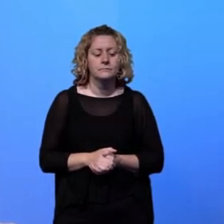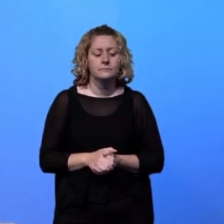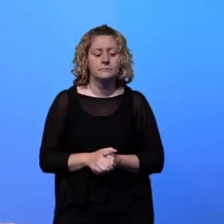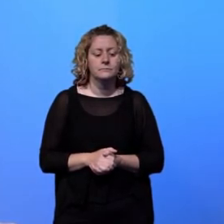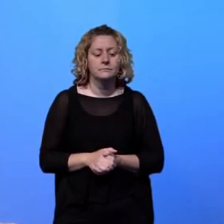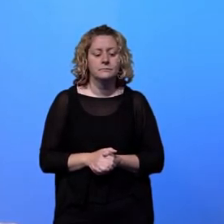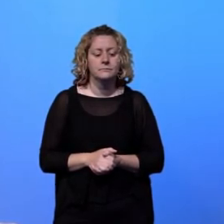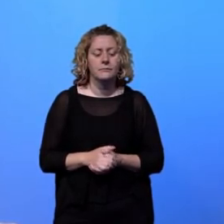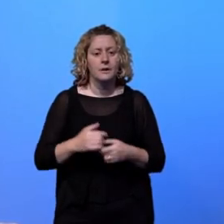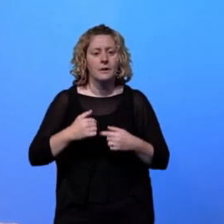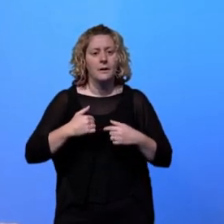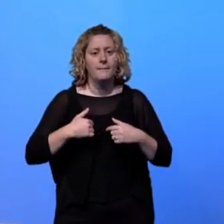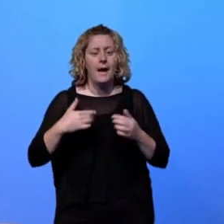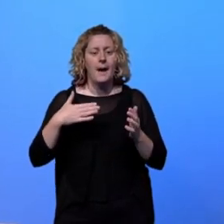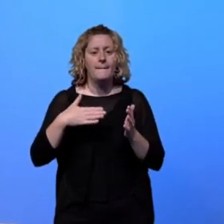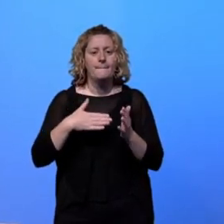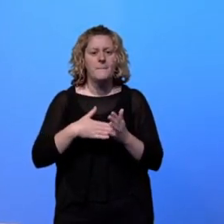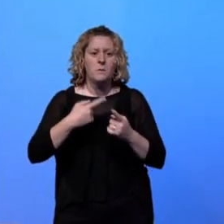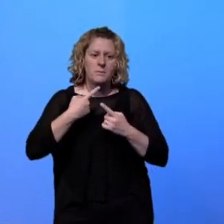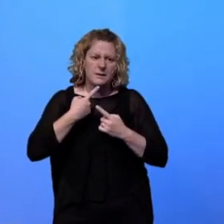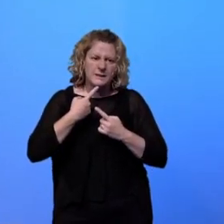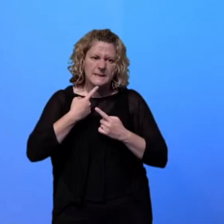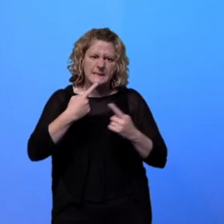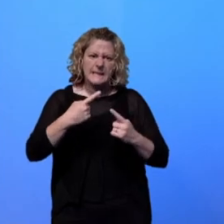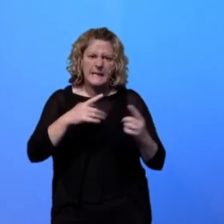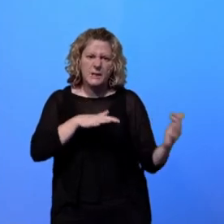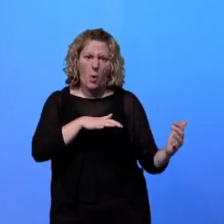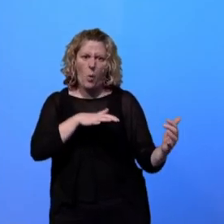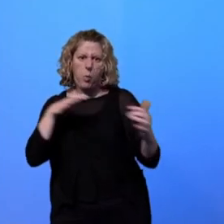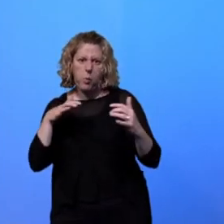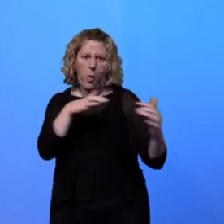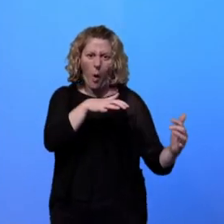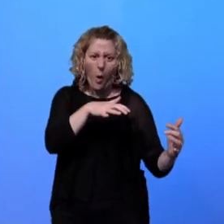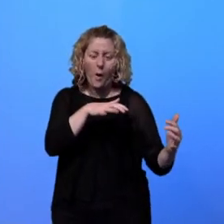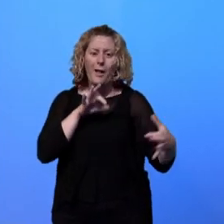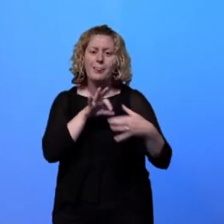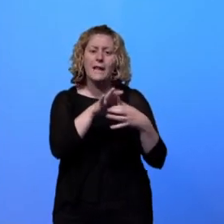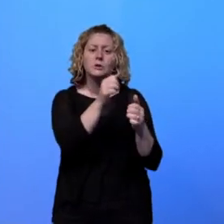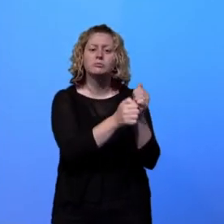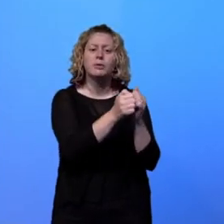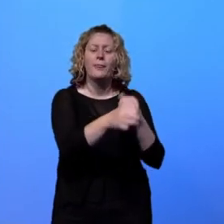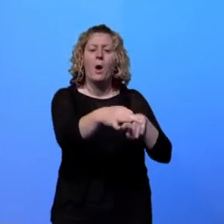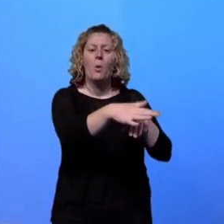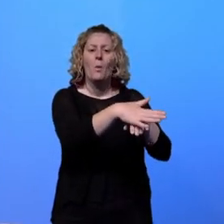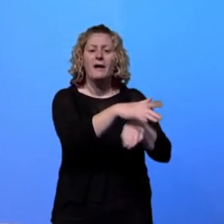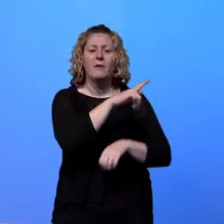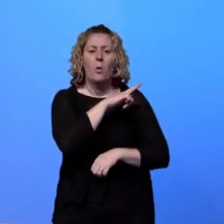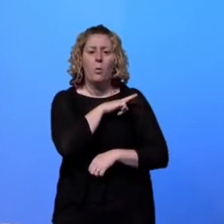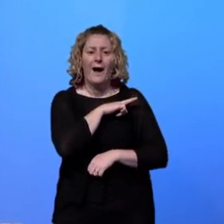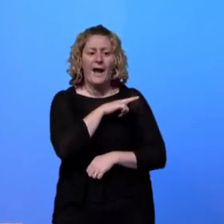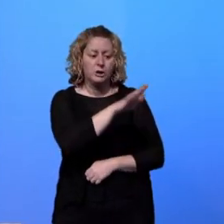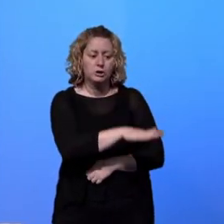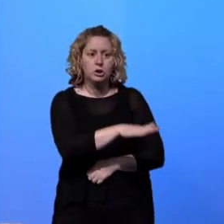wife over the kids not going to the school she thought they should go to, because that was her idol.